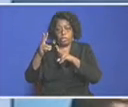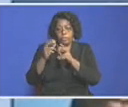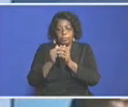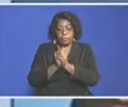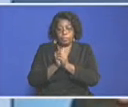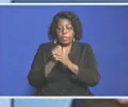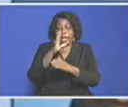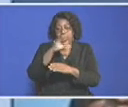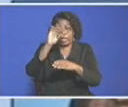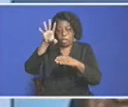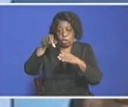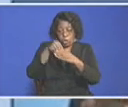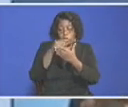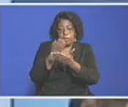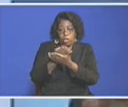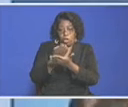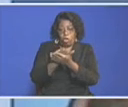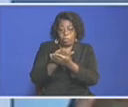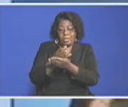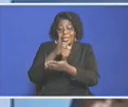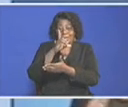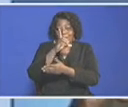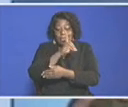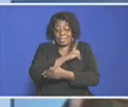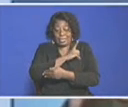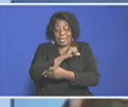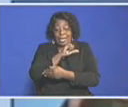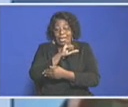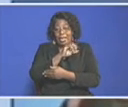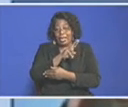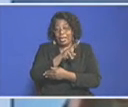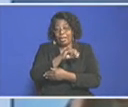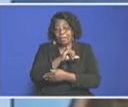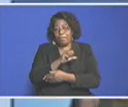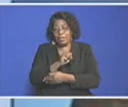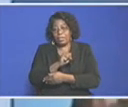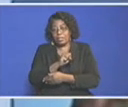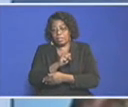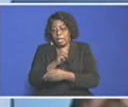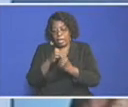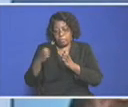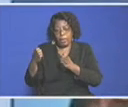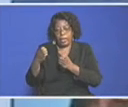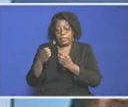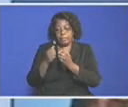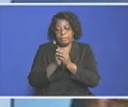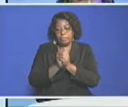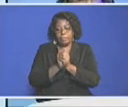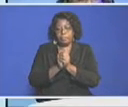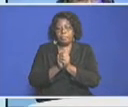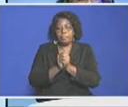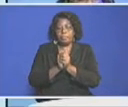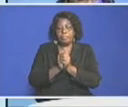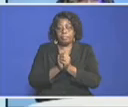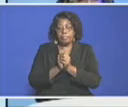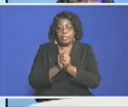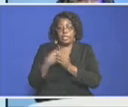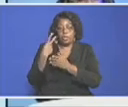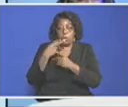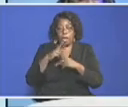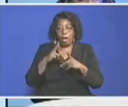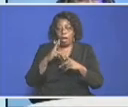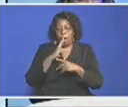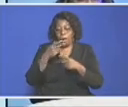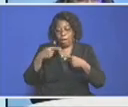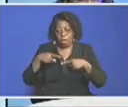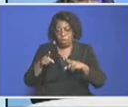resilient, and inclusive economy. Davis further explained how his administration would expand the Sovereign Wealth Fund. We are going to leverage